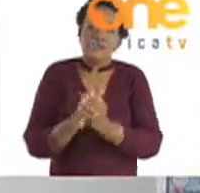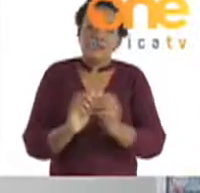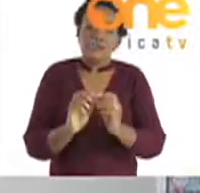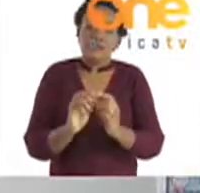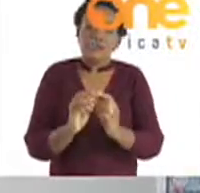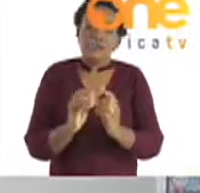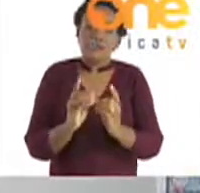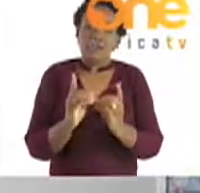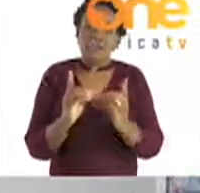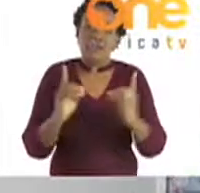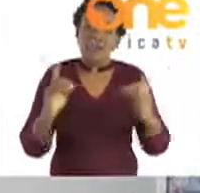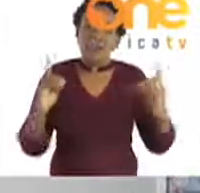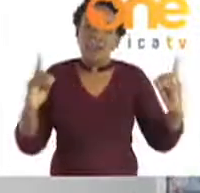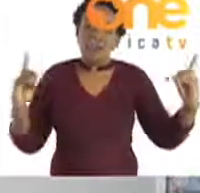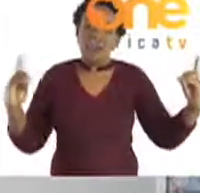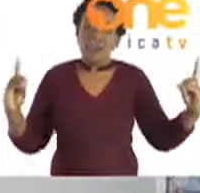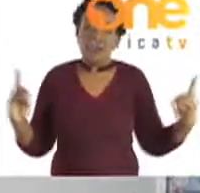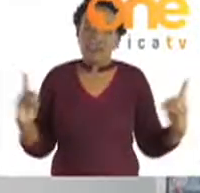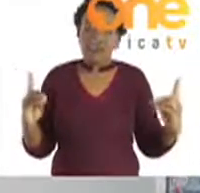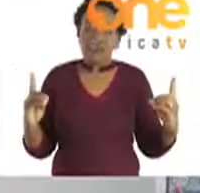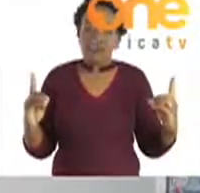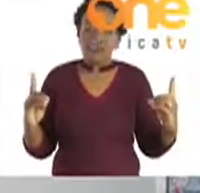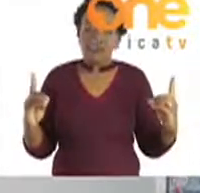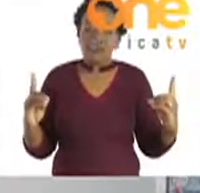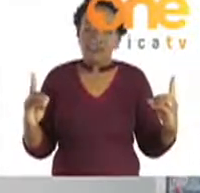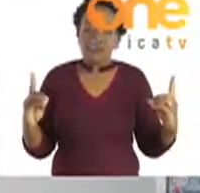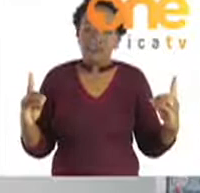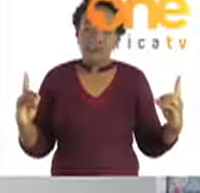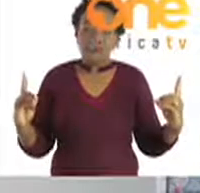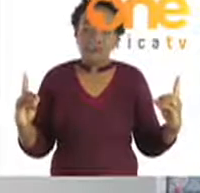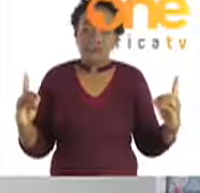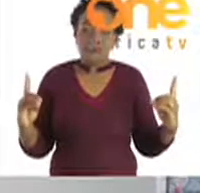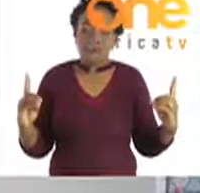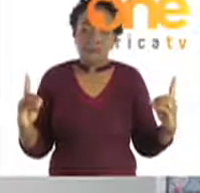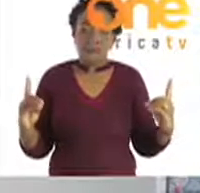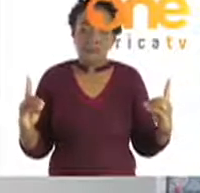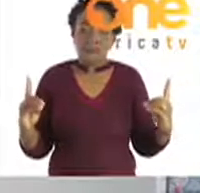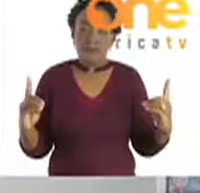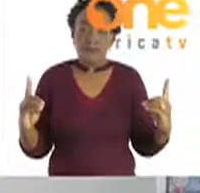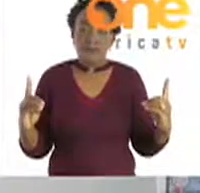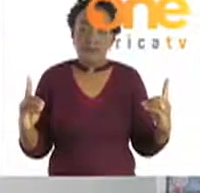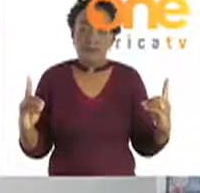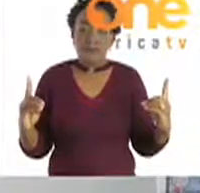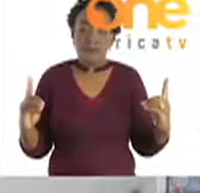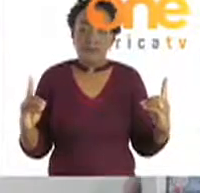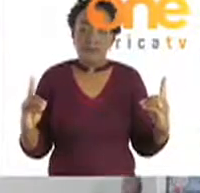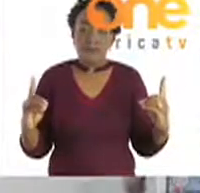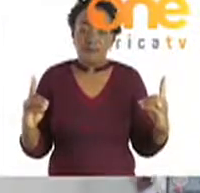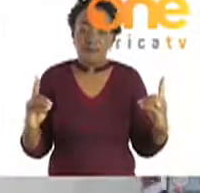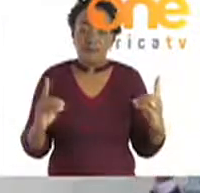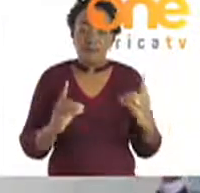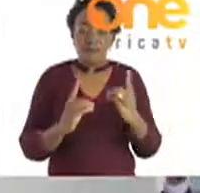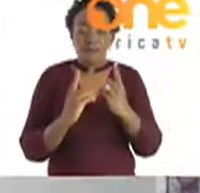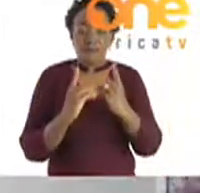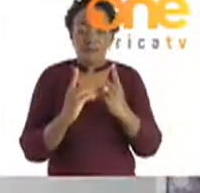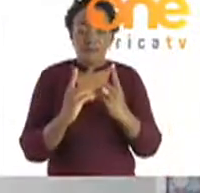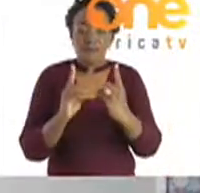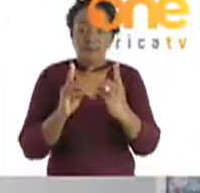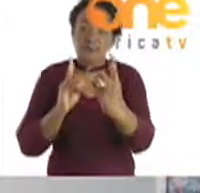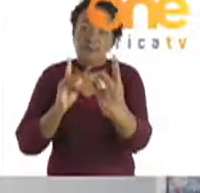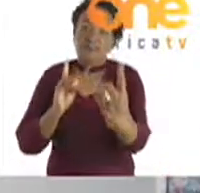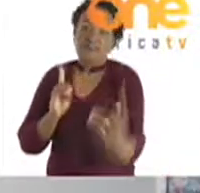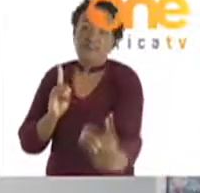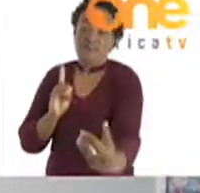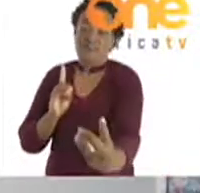Then we spread out our hands so that we don't touch the person next to us. And we also do it